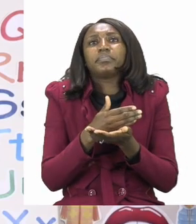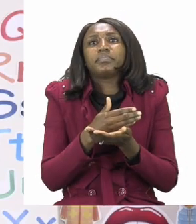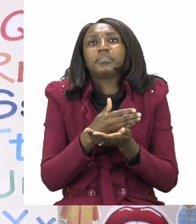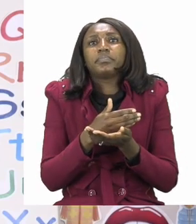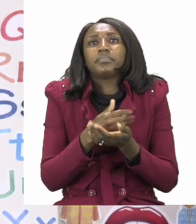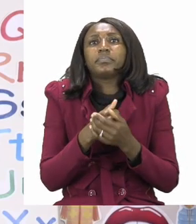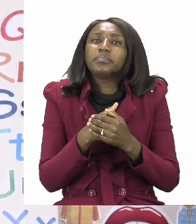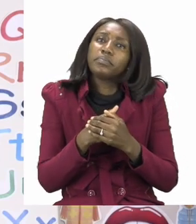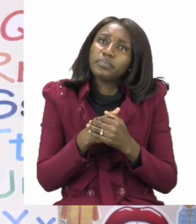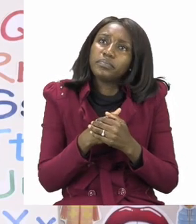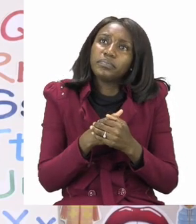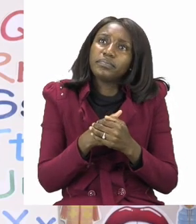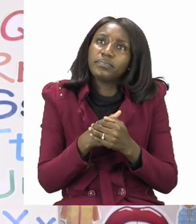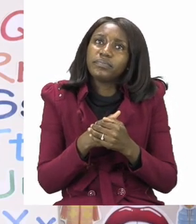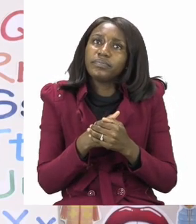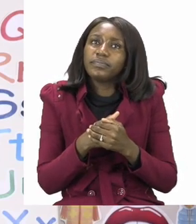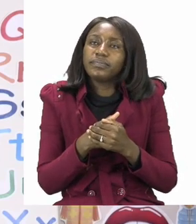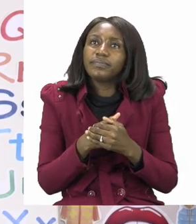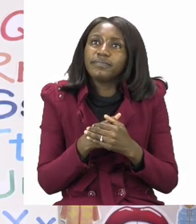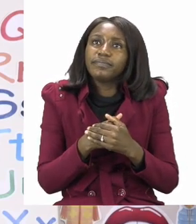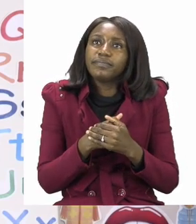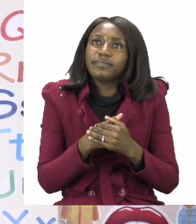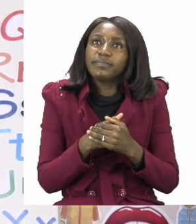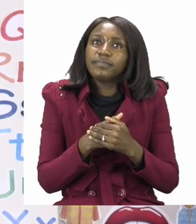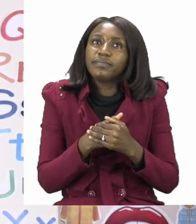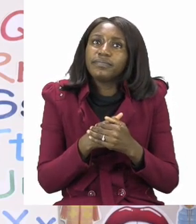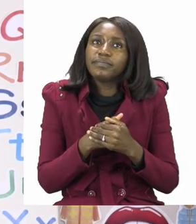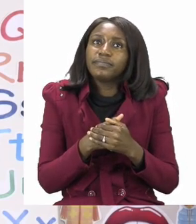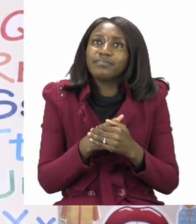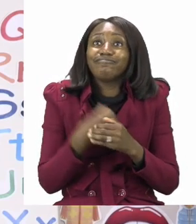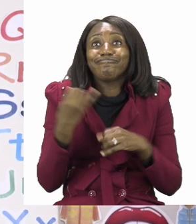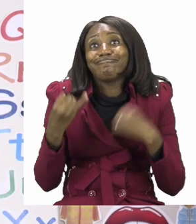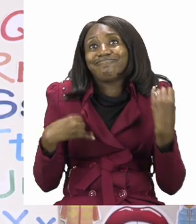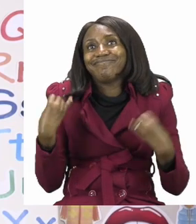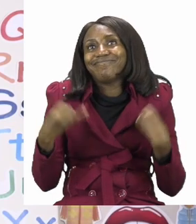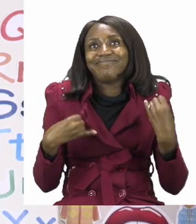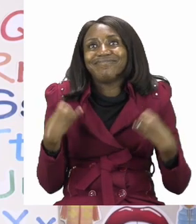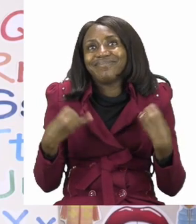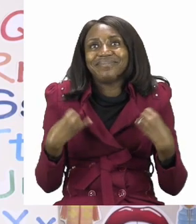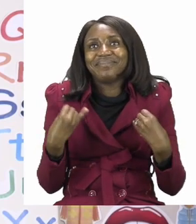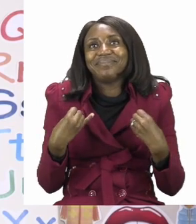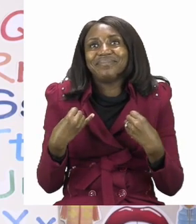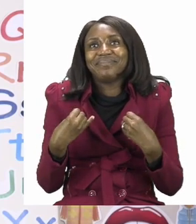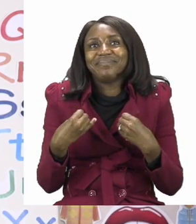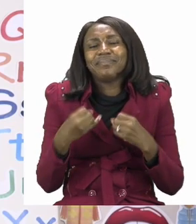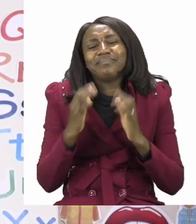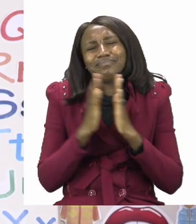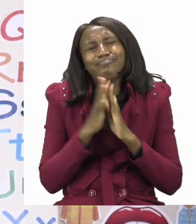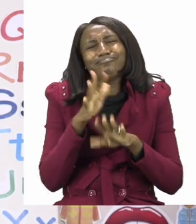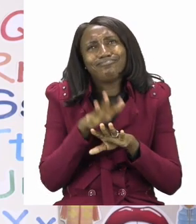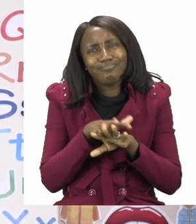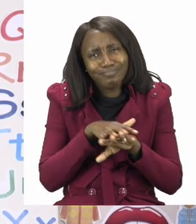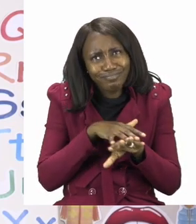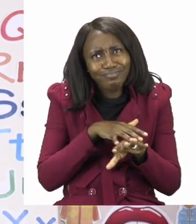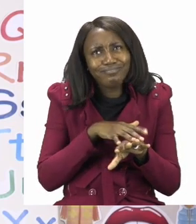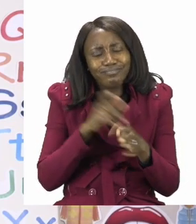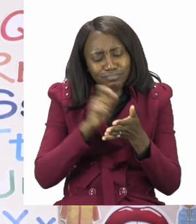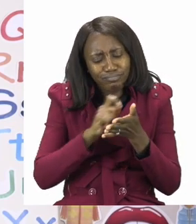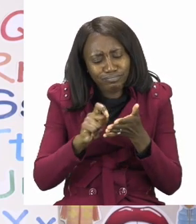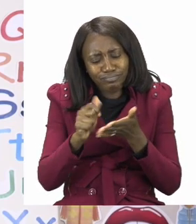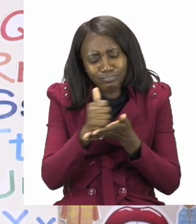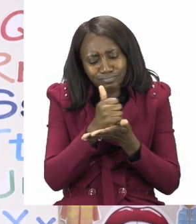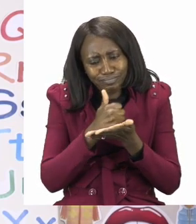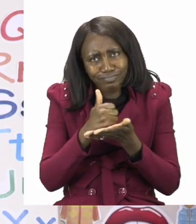you put the answer in the big circle. Have fun with your maths today. Take your time with both of the